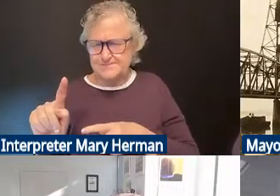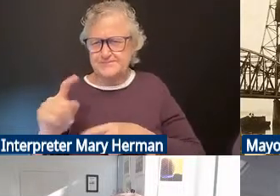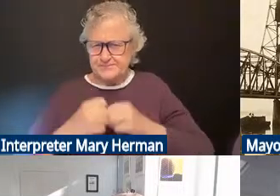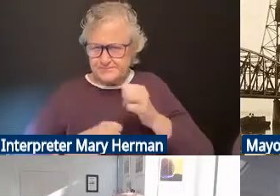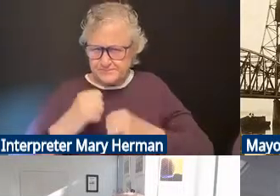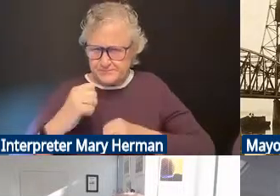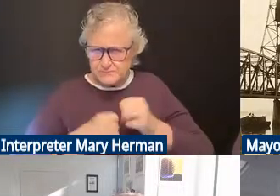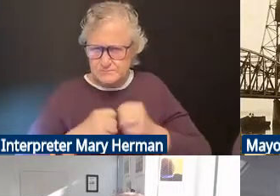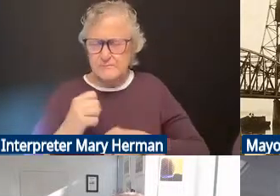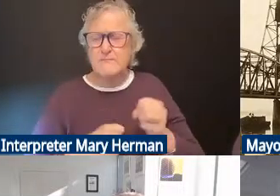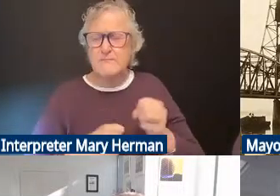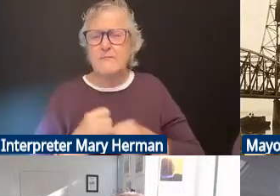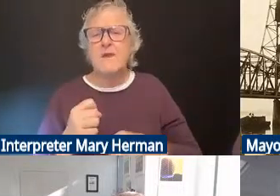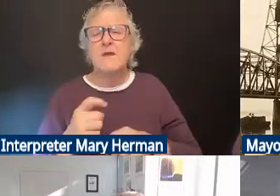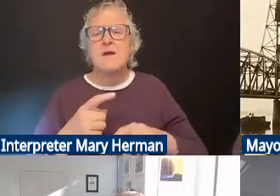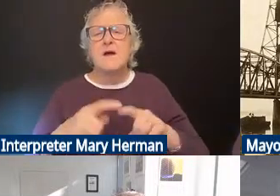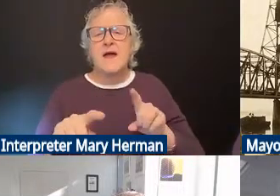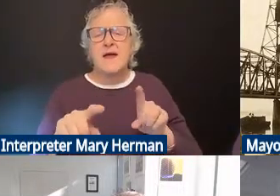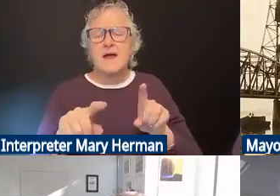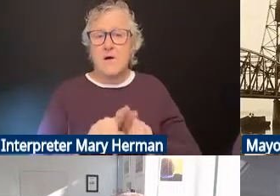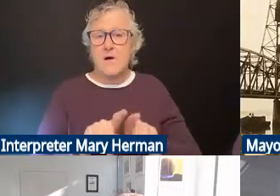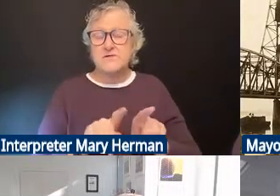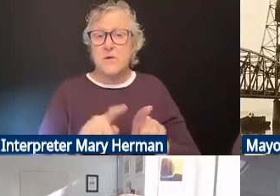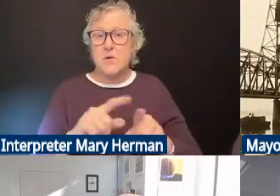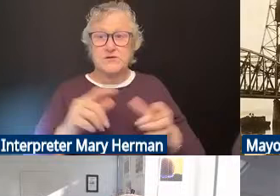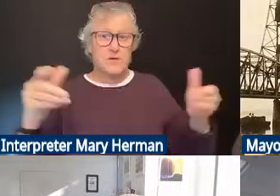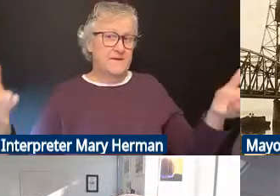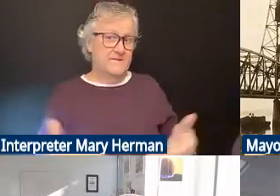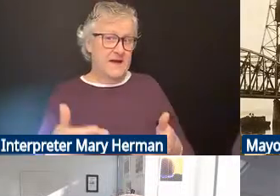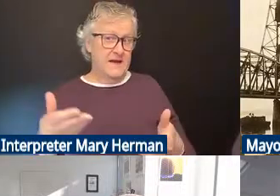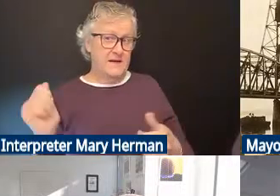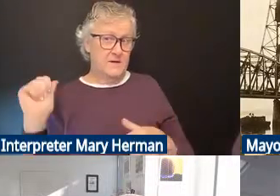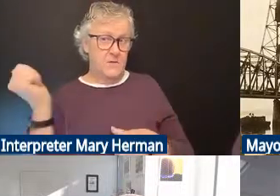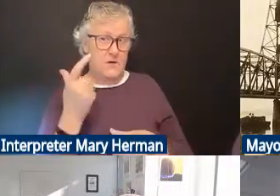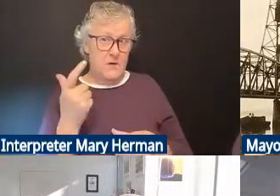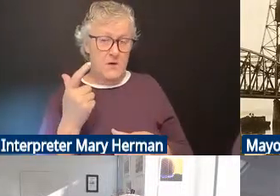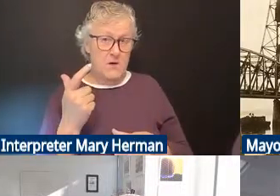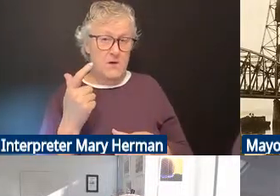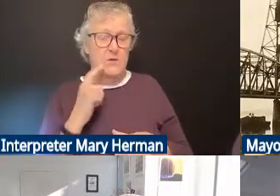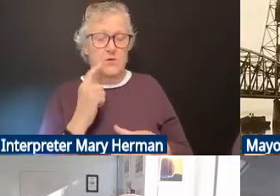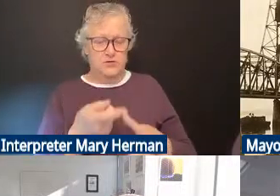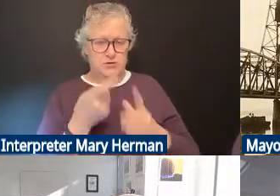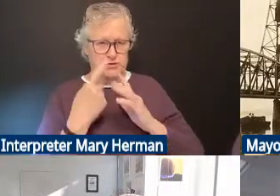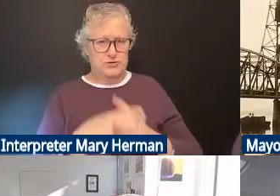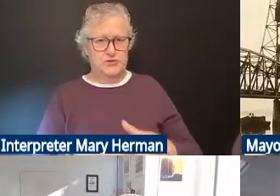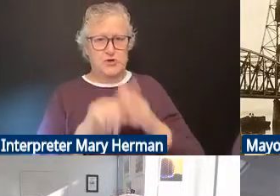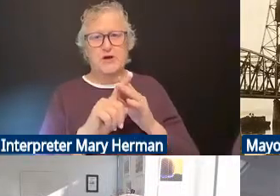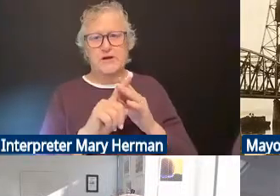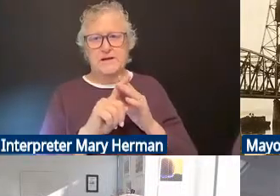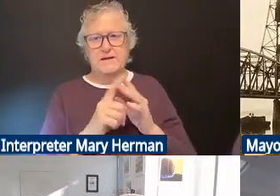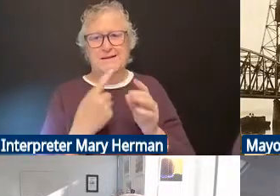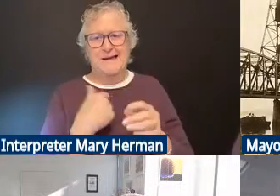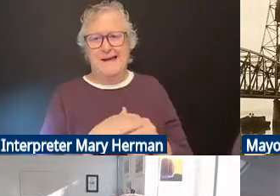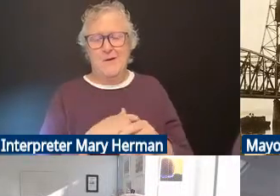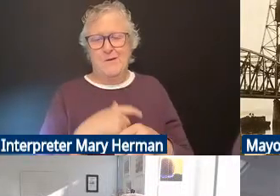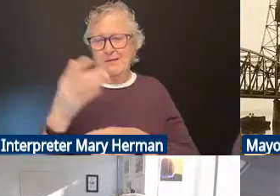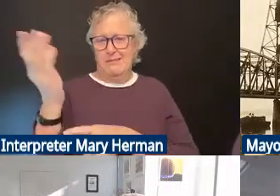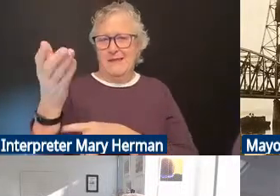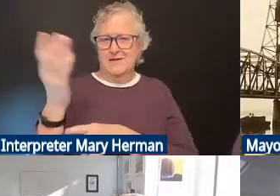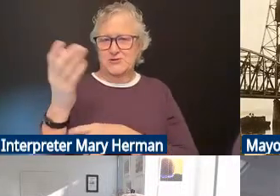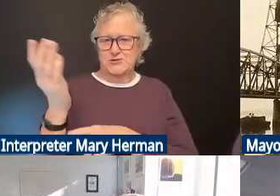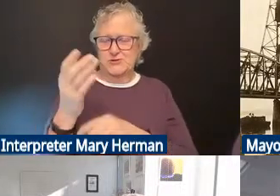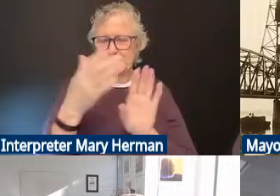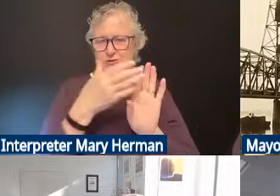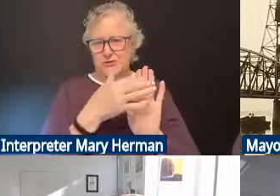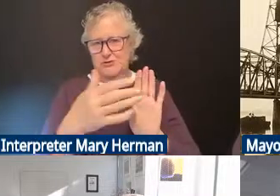everybody. This evening, we are kicking off our annual lecture series at the Kiggins Theater. It's going to be updates. It's